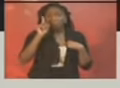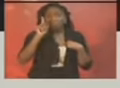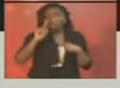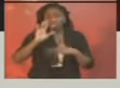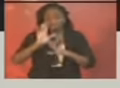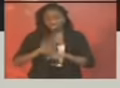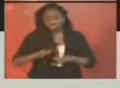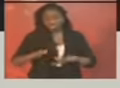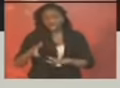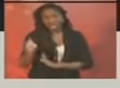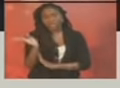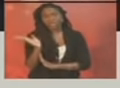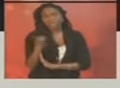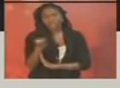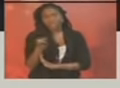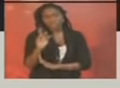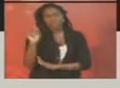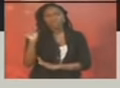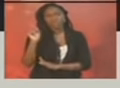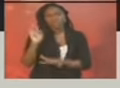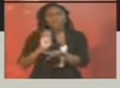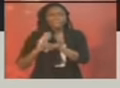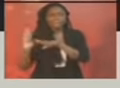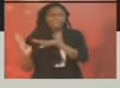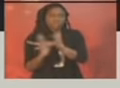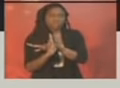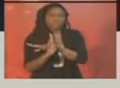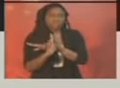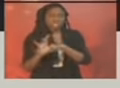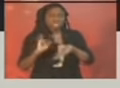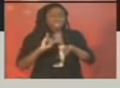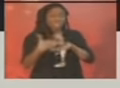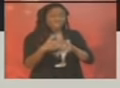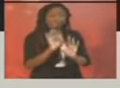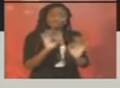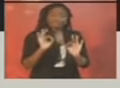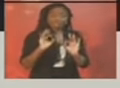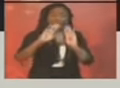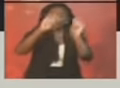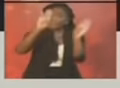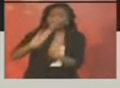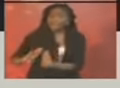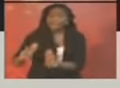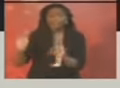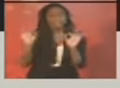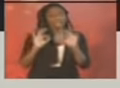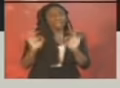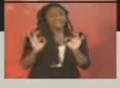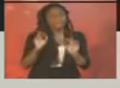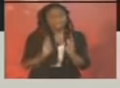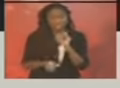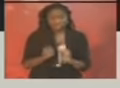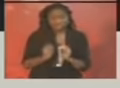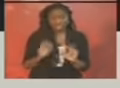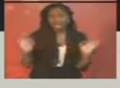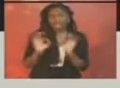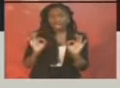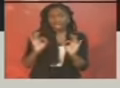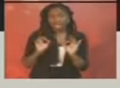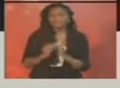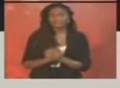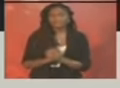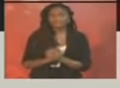we've had no deaths in Jamaica, no deaths in Bahamas, no deaths in Trinidad so far, although we have had